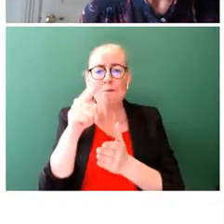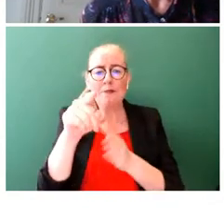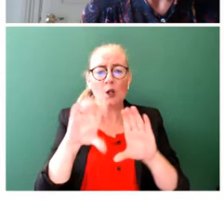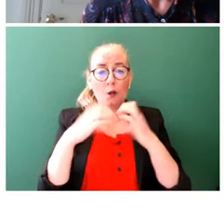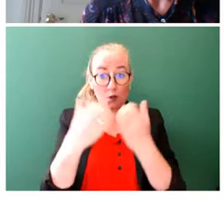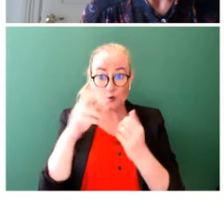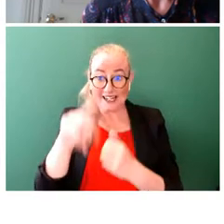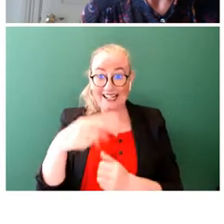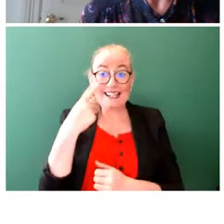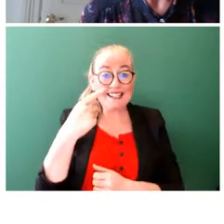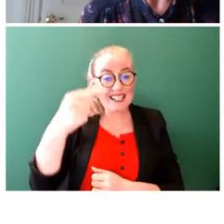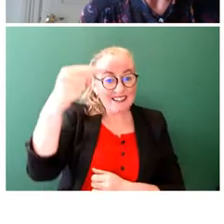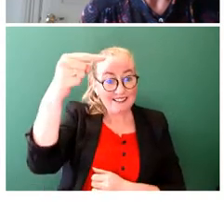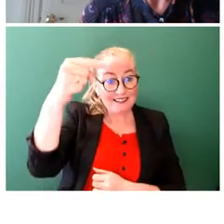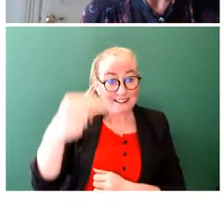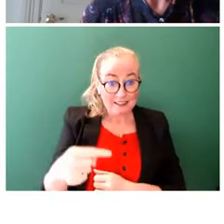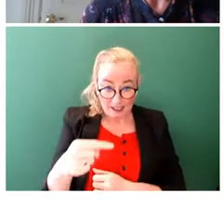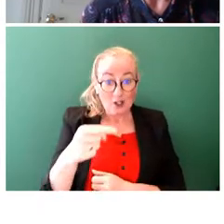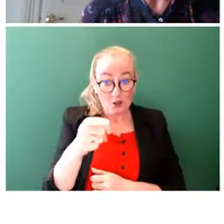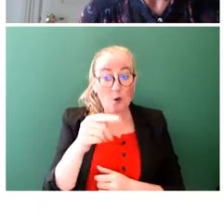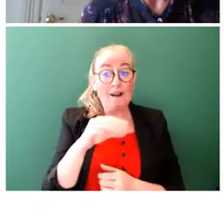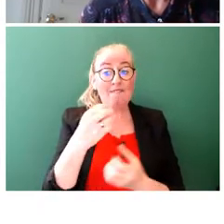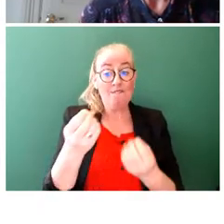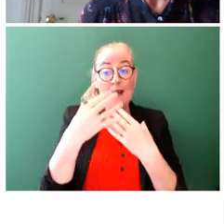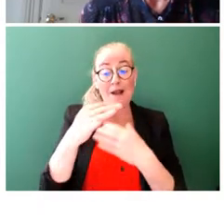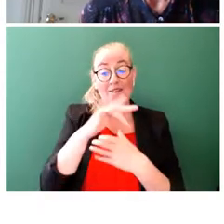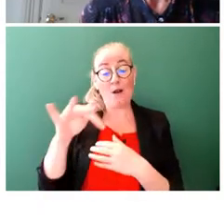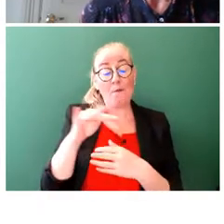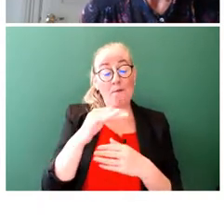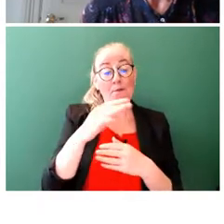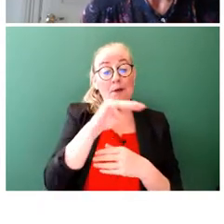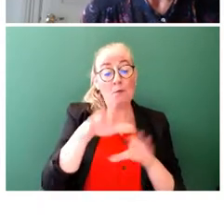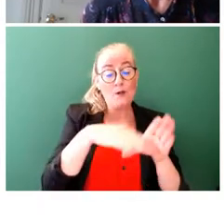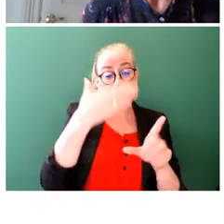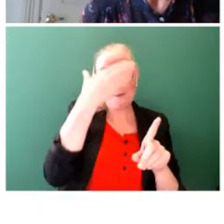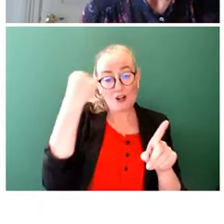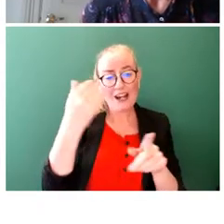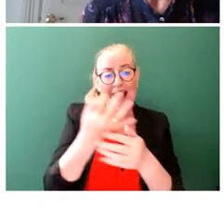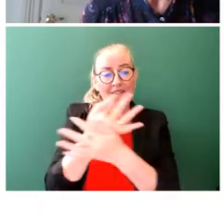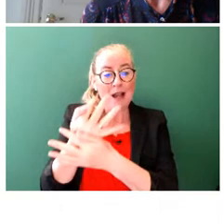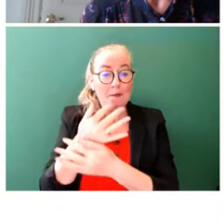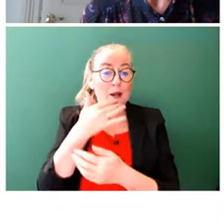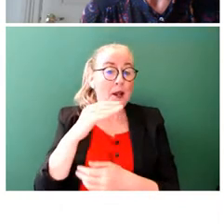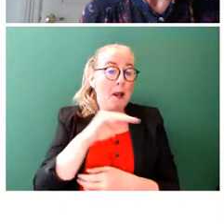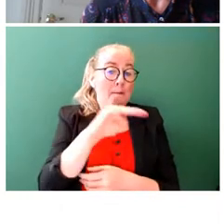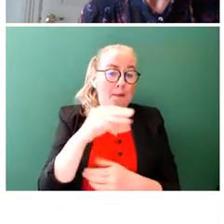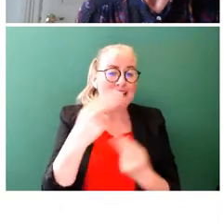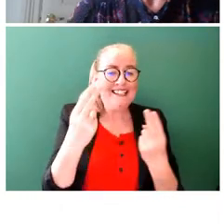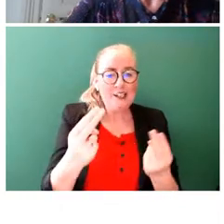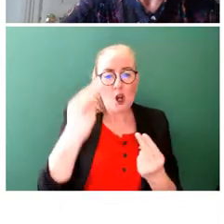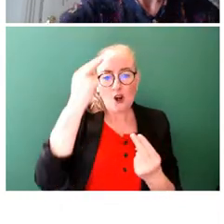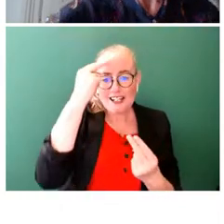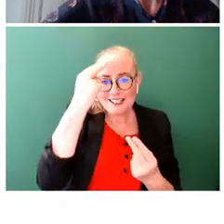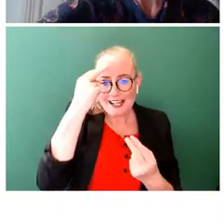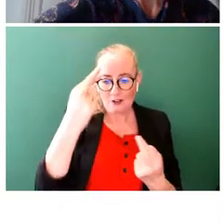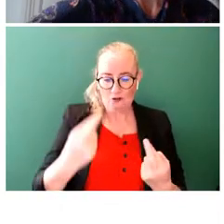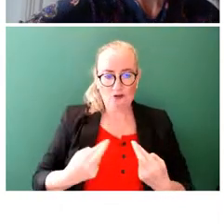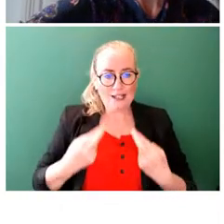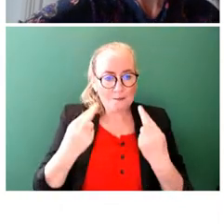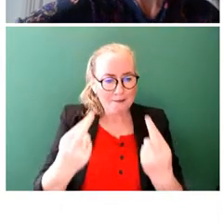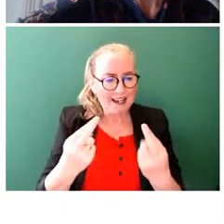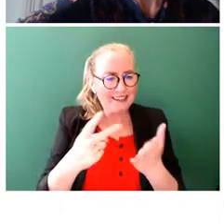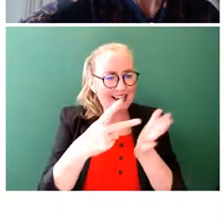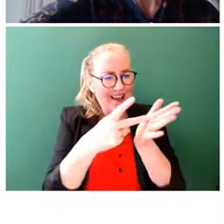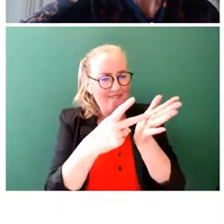that from feedback with people with dementia and their families, it was that people are understood and respected and valued, that they can stay